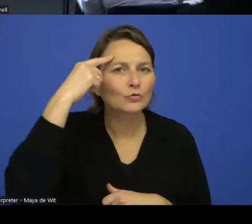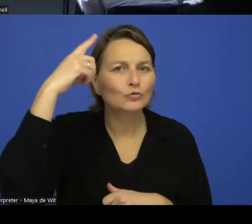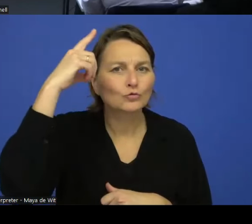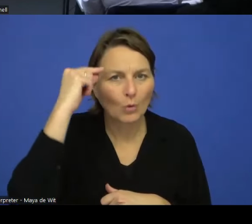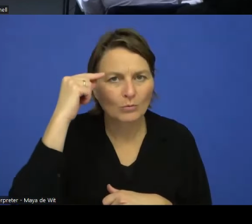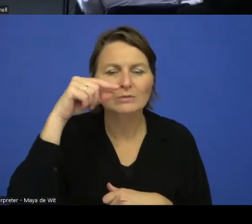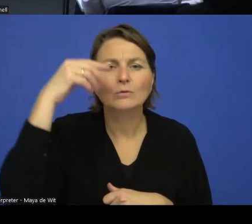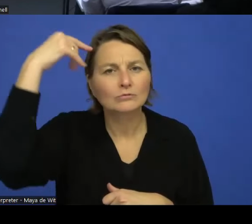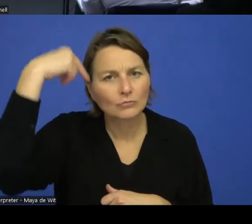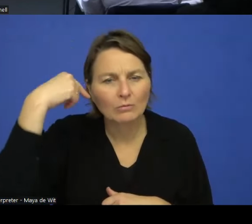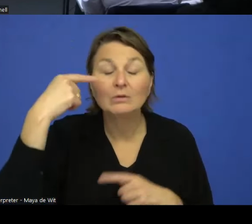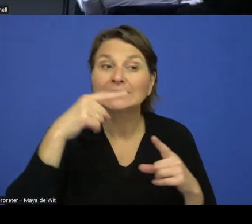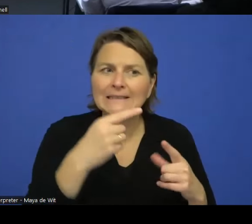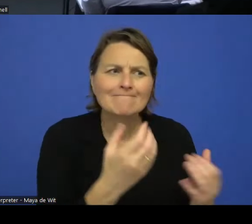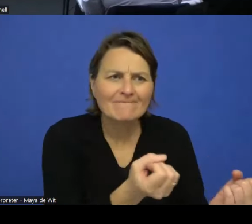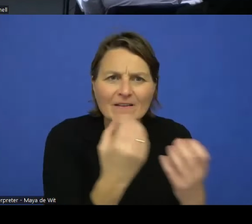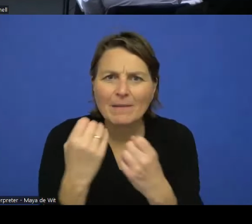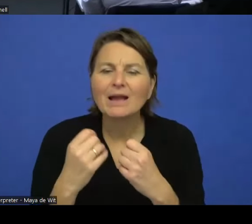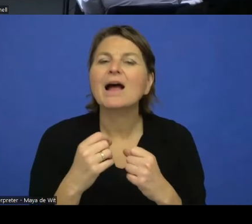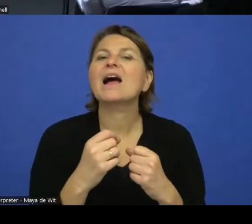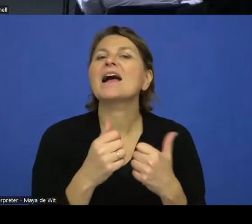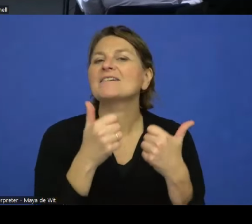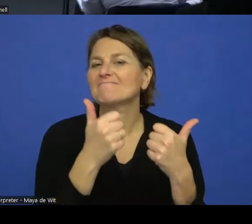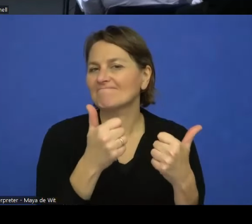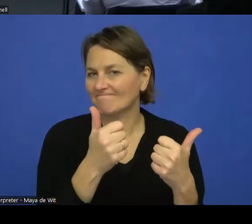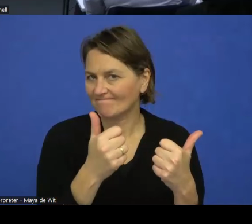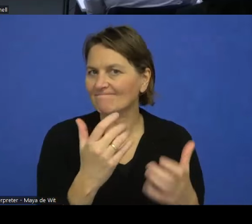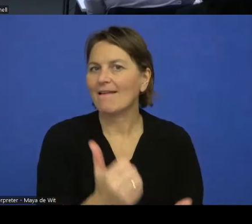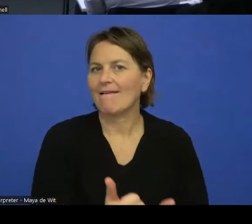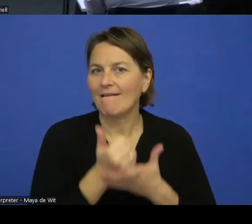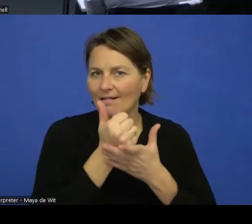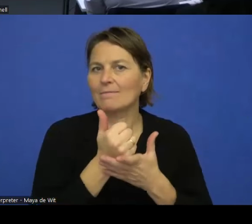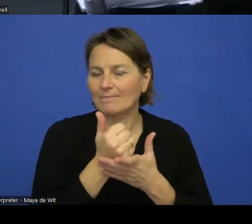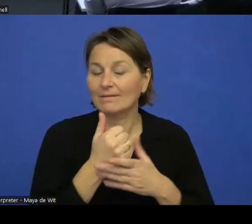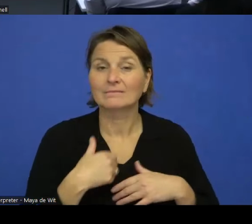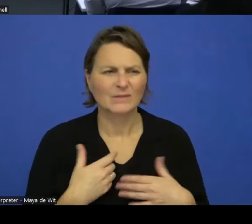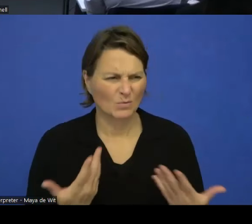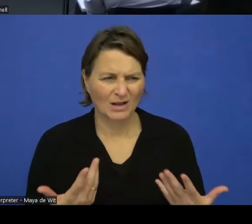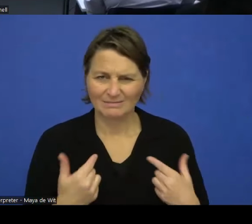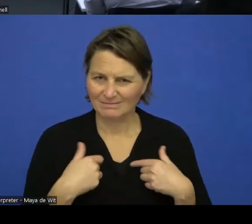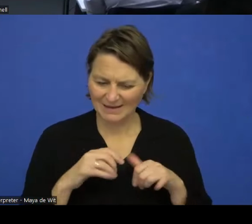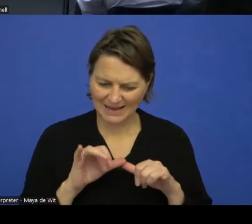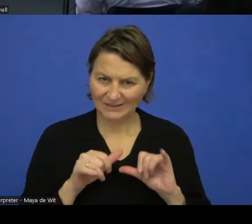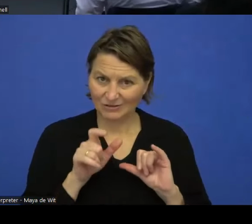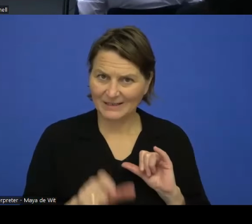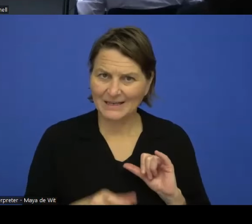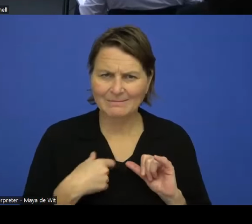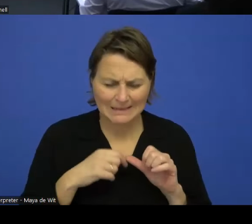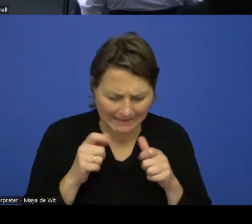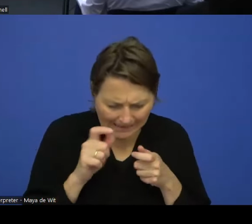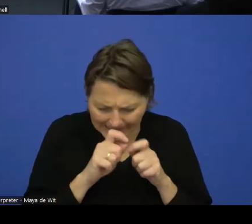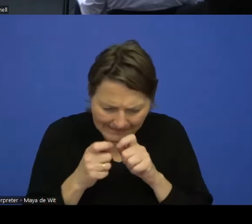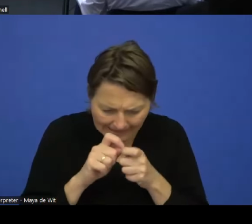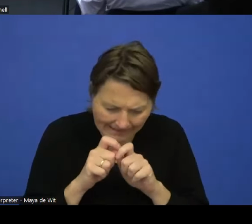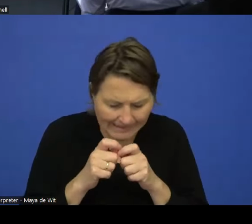And that was interesting because, of course, as an engineer, you're dealing in sciences, and then you meet other people